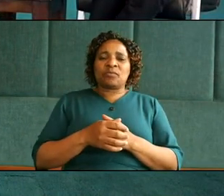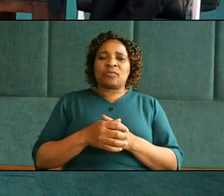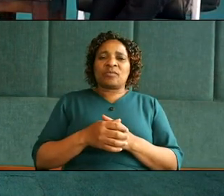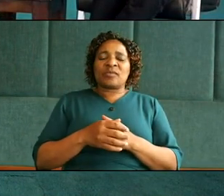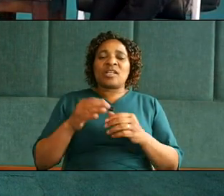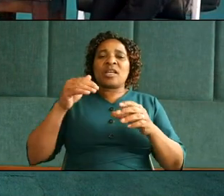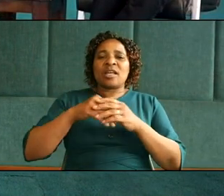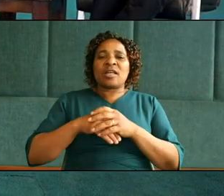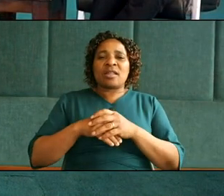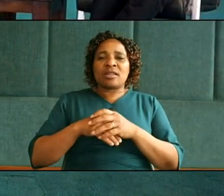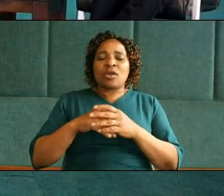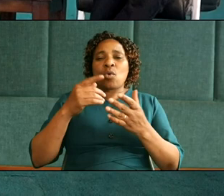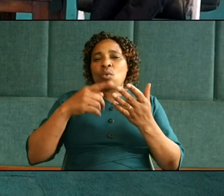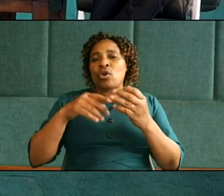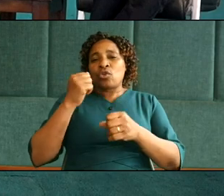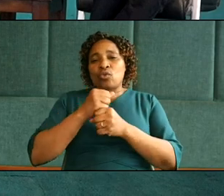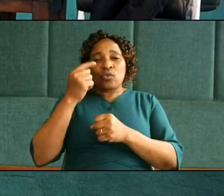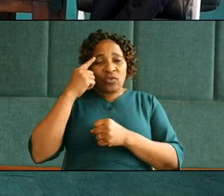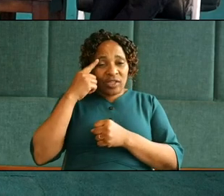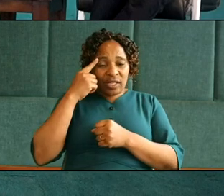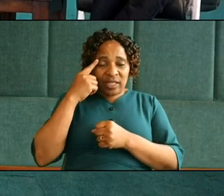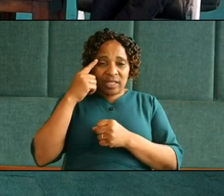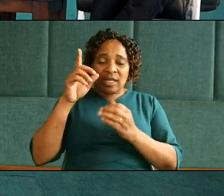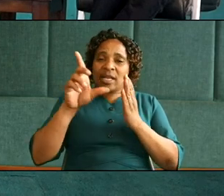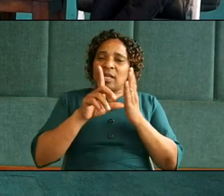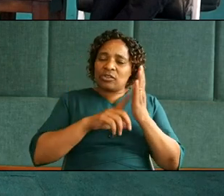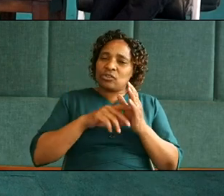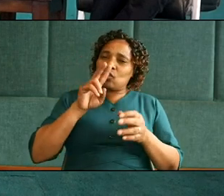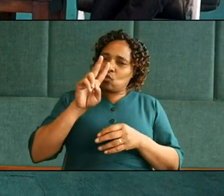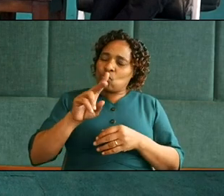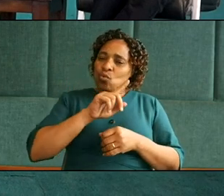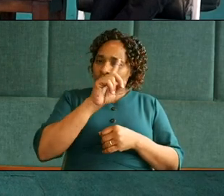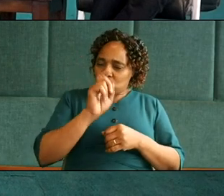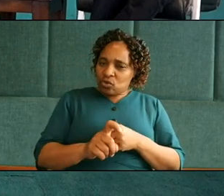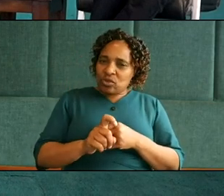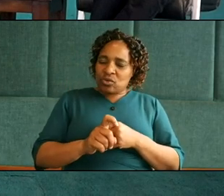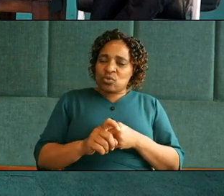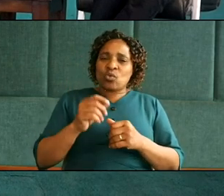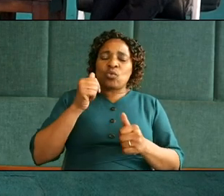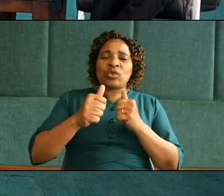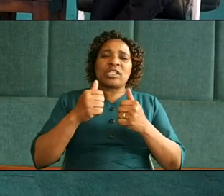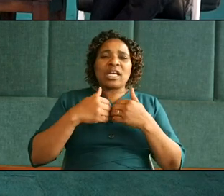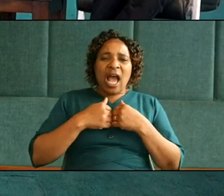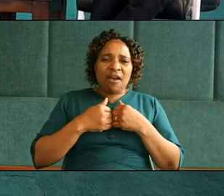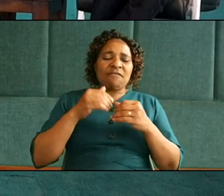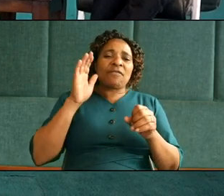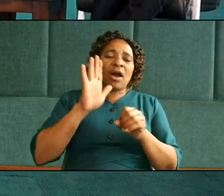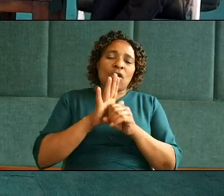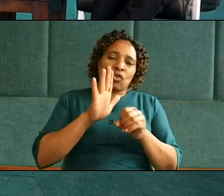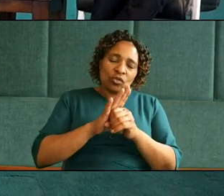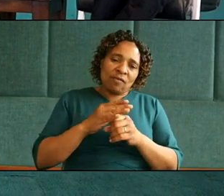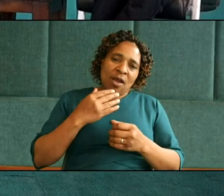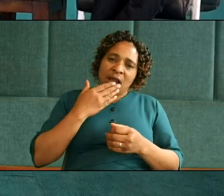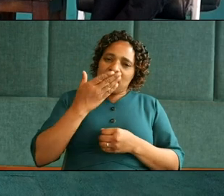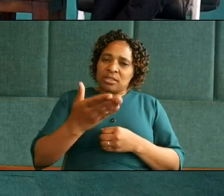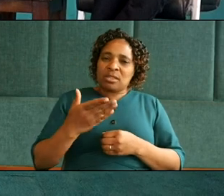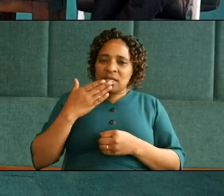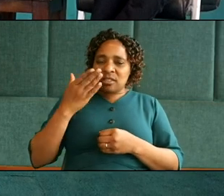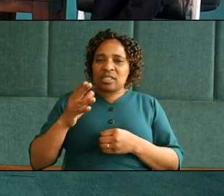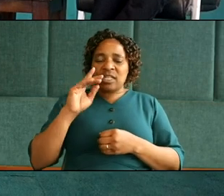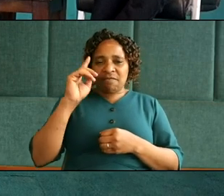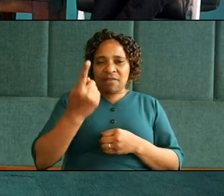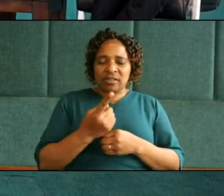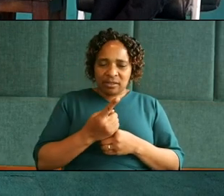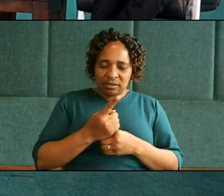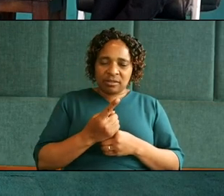In the what do you think section of the lesson, there are two questions which have multiple choice answers. The first